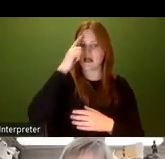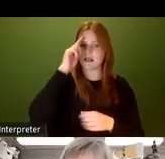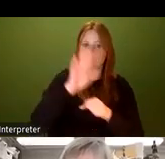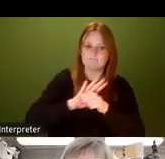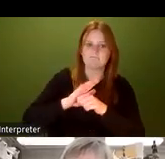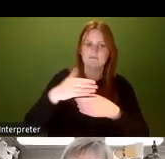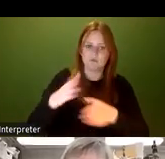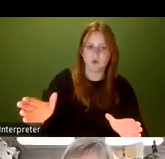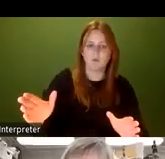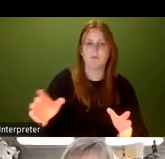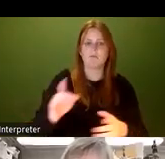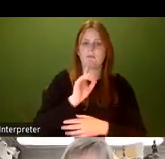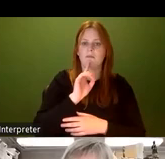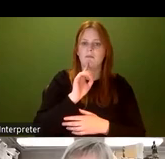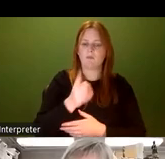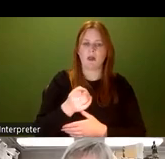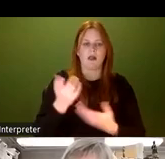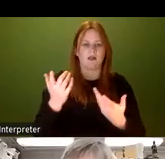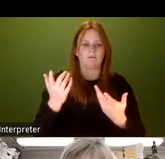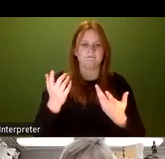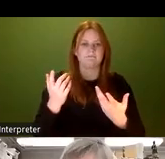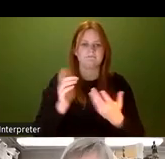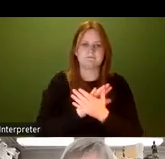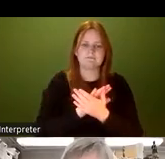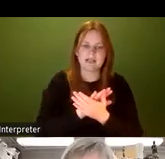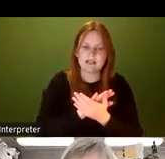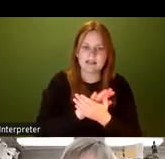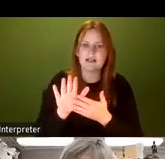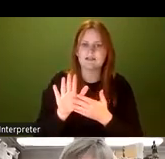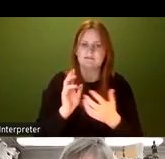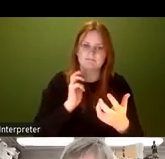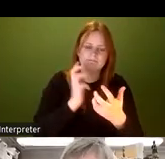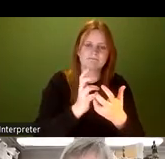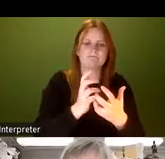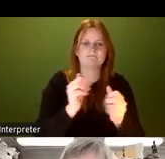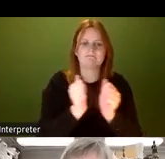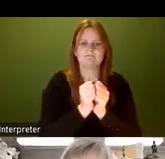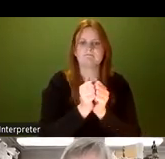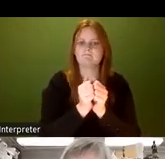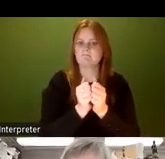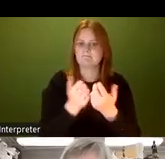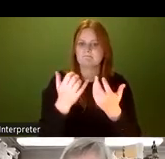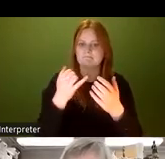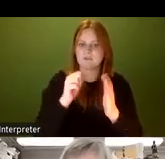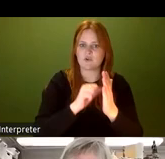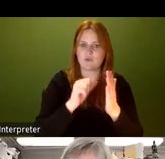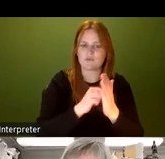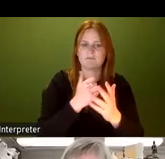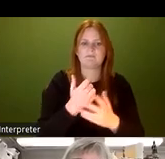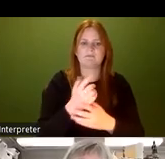really complementary. The shiny black floor, I find especially, sets off the work